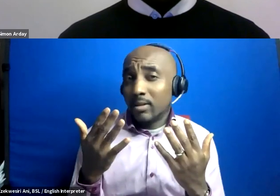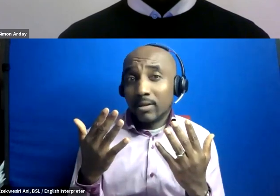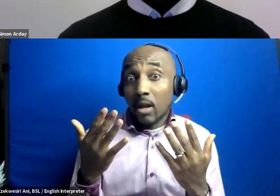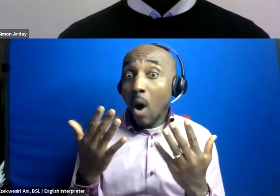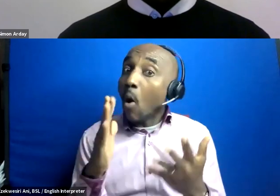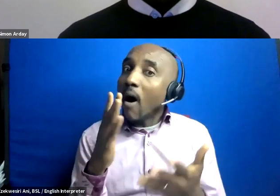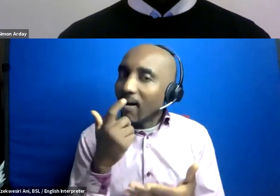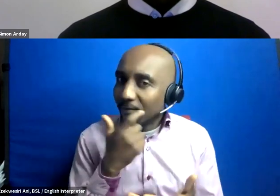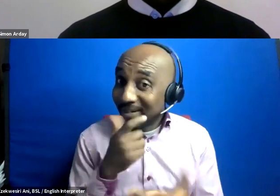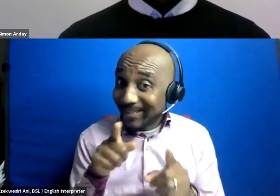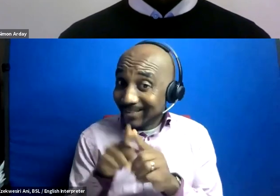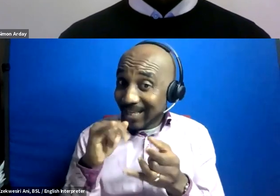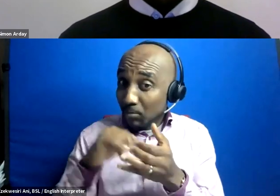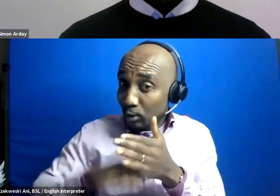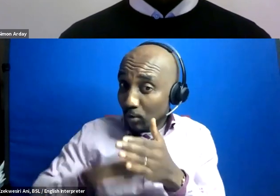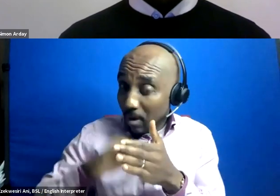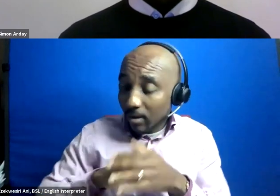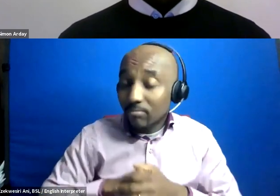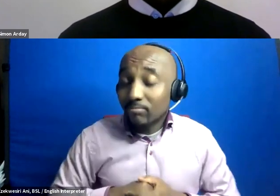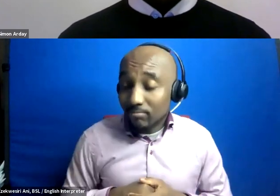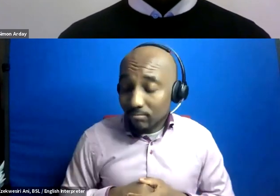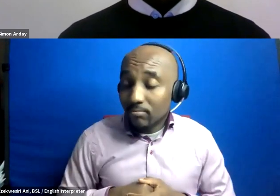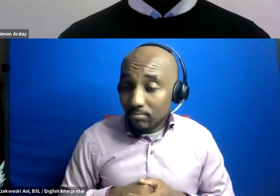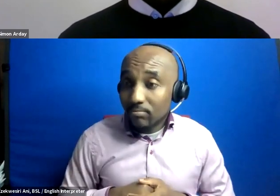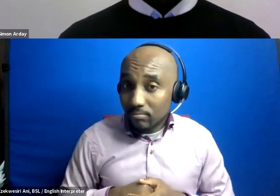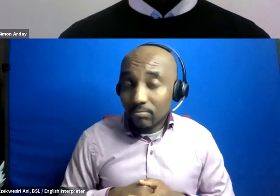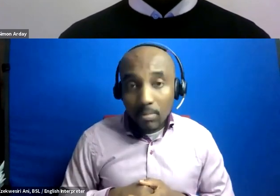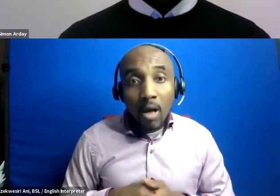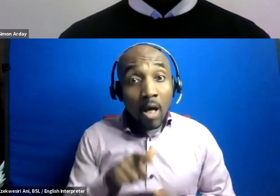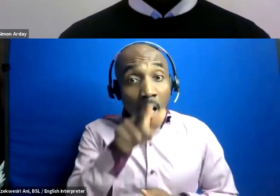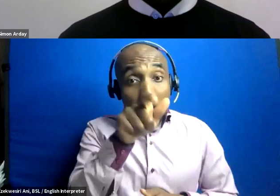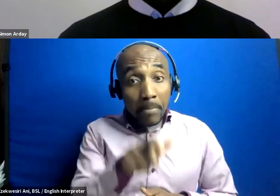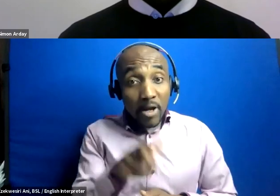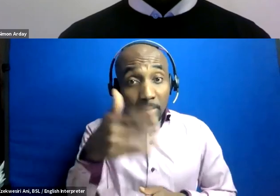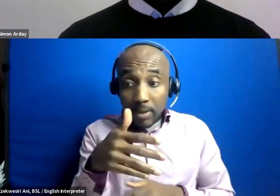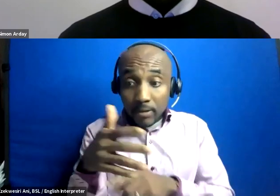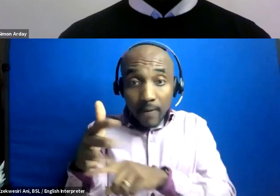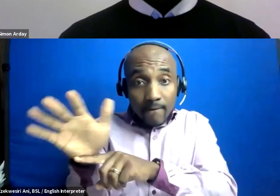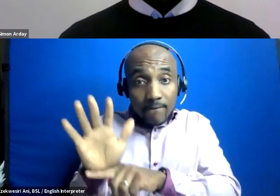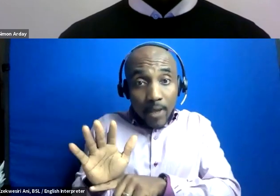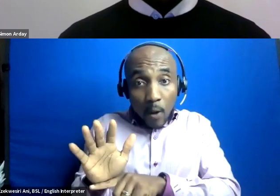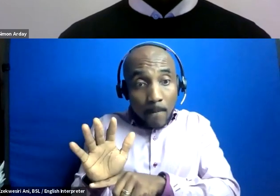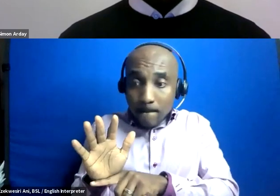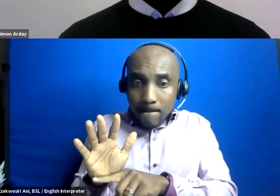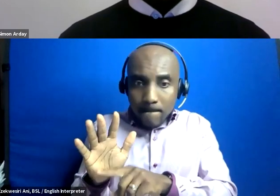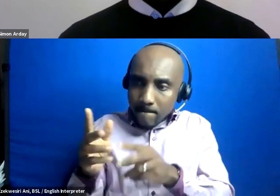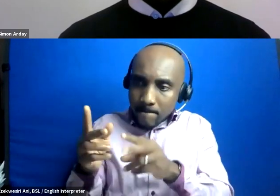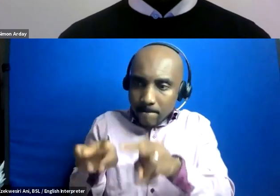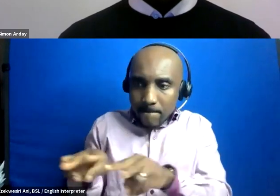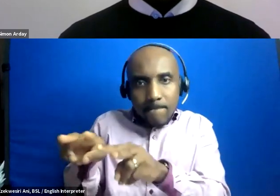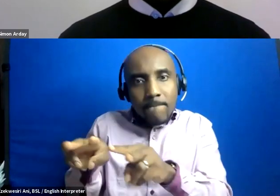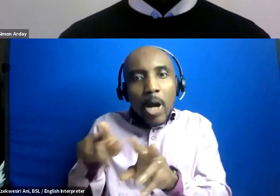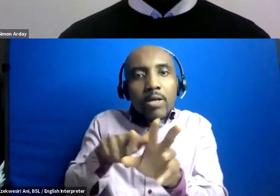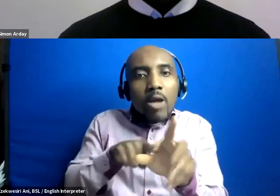it was actually in the same supermarket, that she'd shown the film to a group of young kids, all at-risk kids, you know,